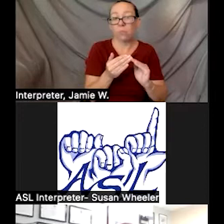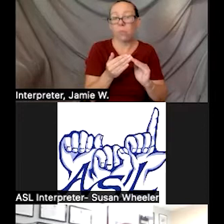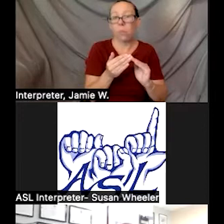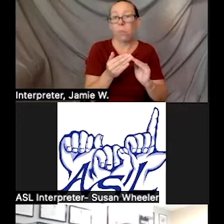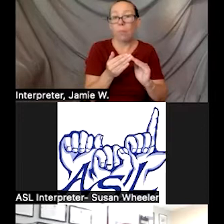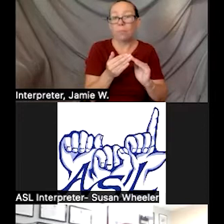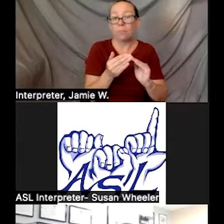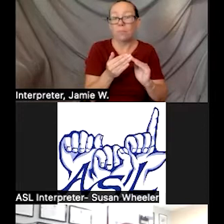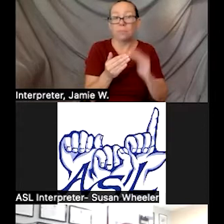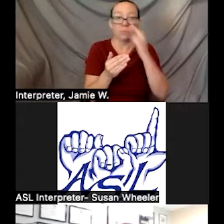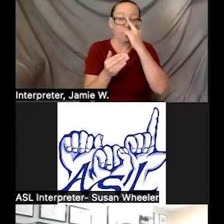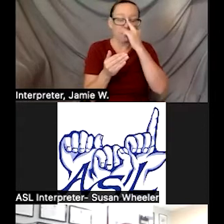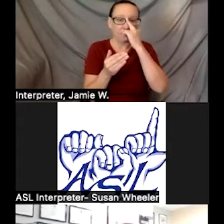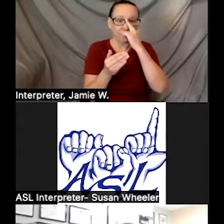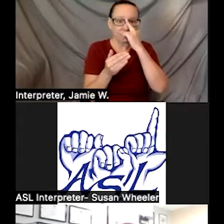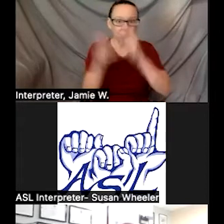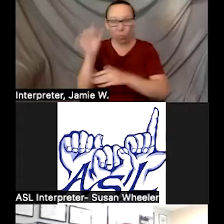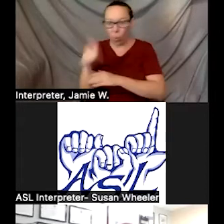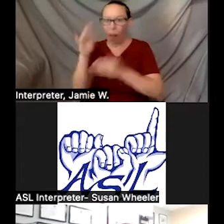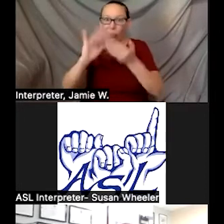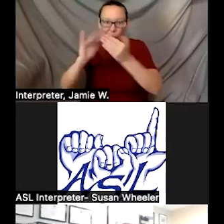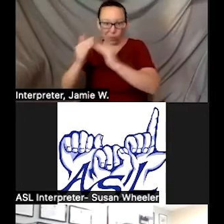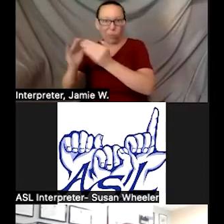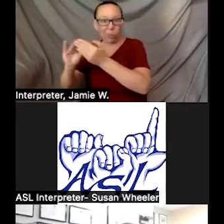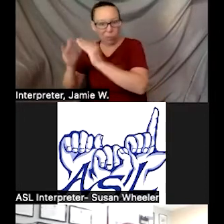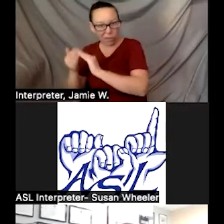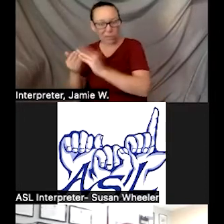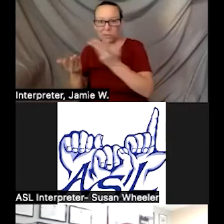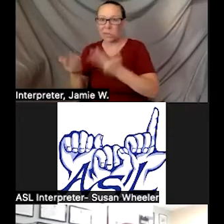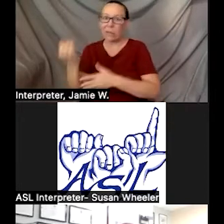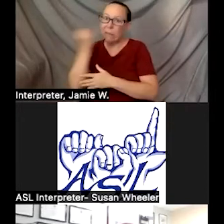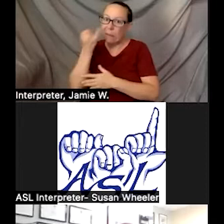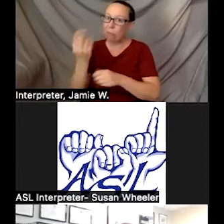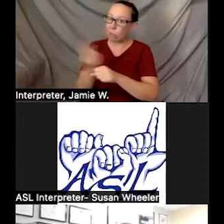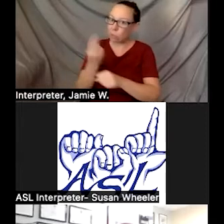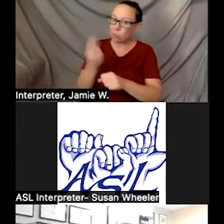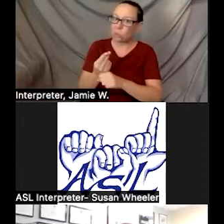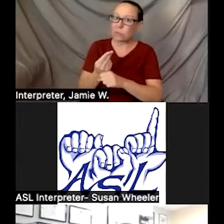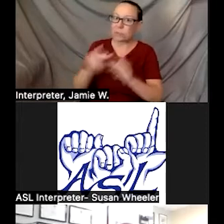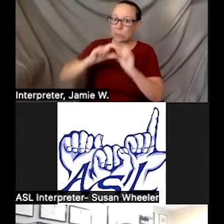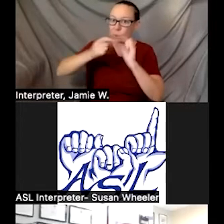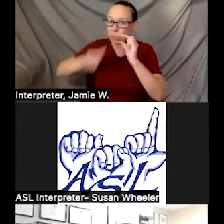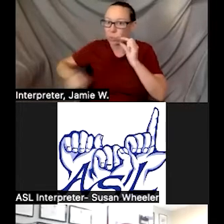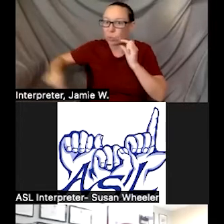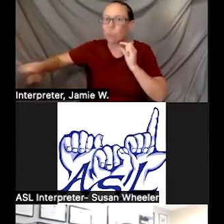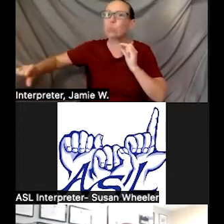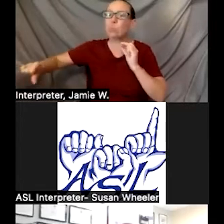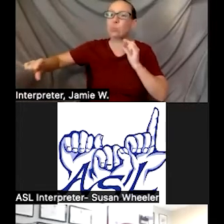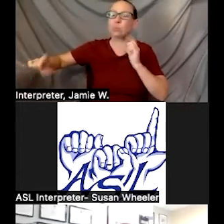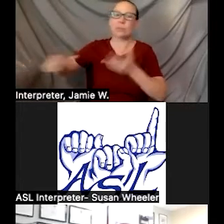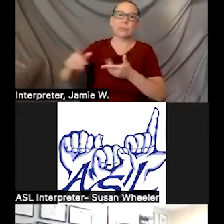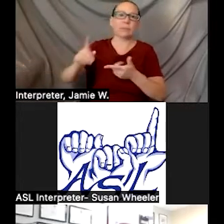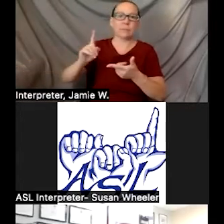being on O2. So therefore you're dependent on electricity. You need ongoing medications.